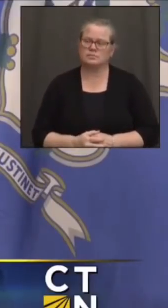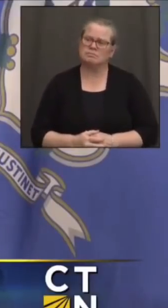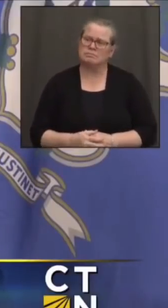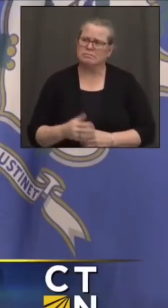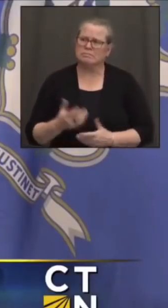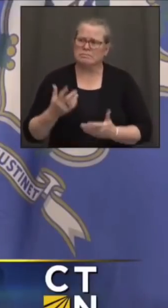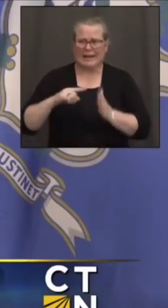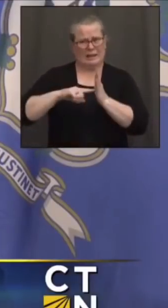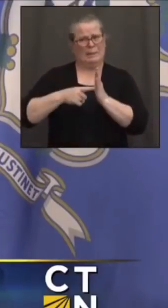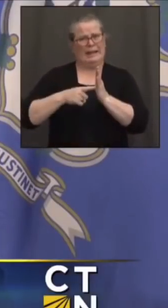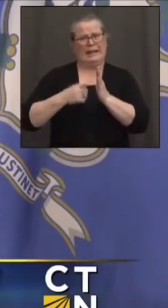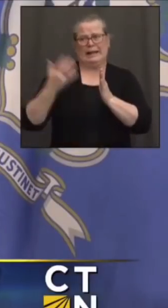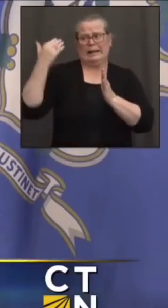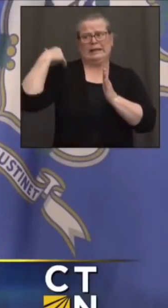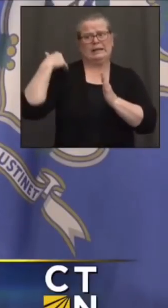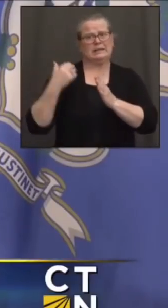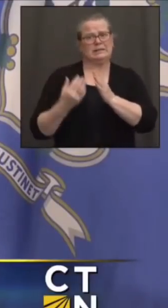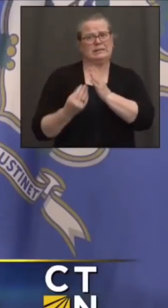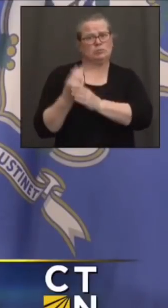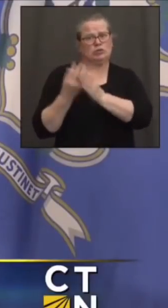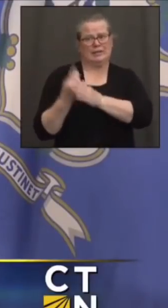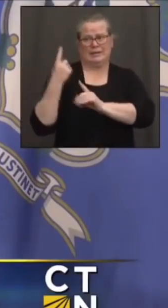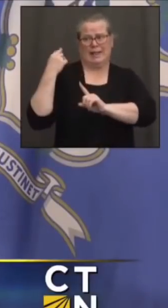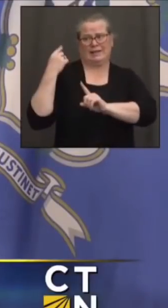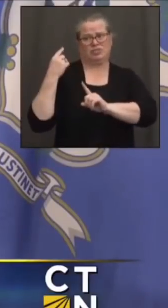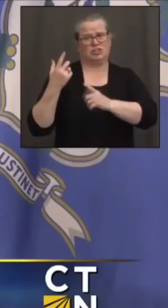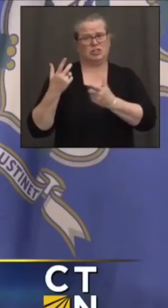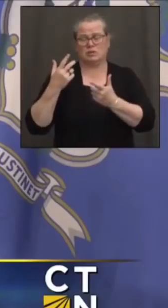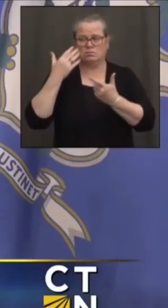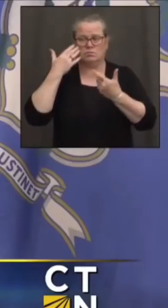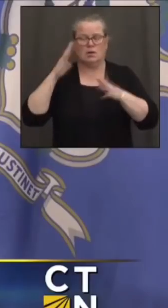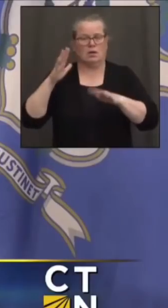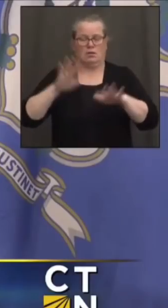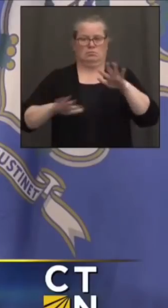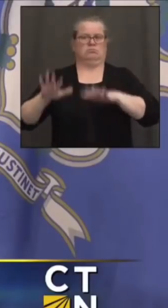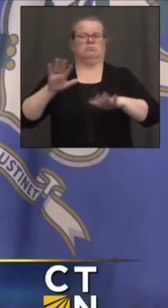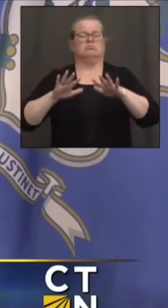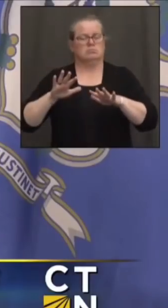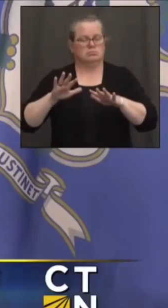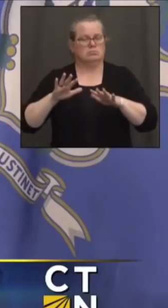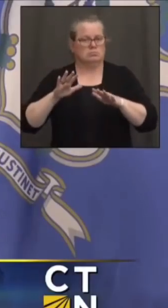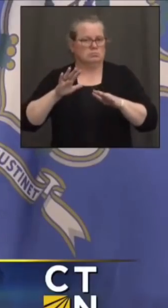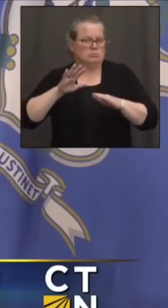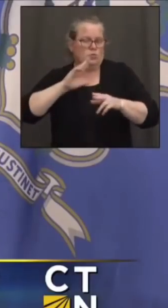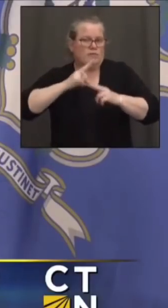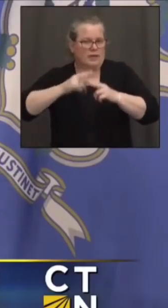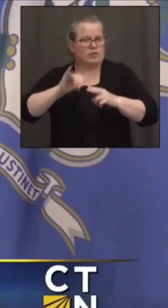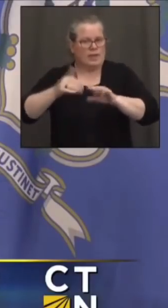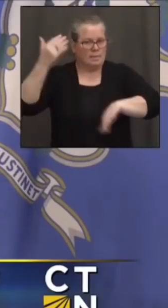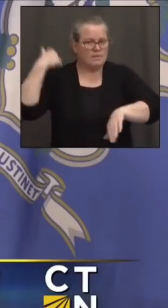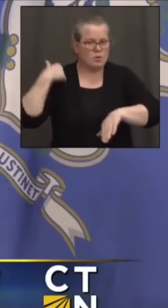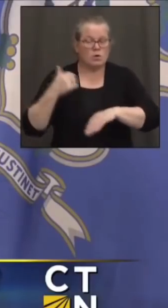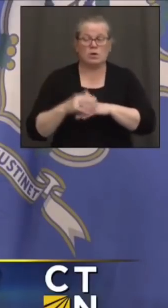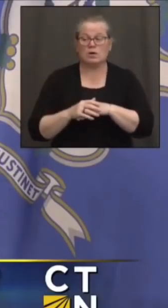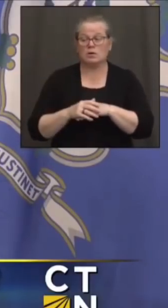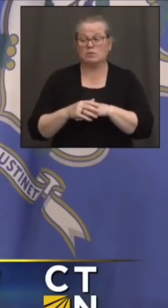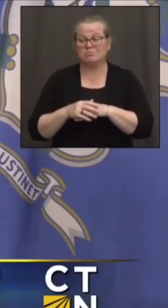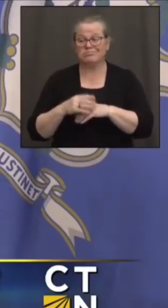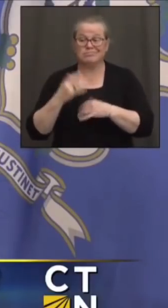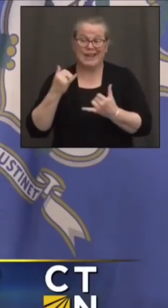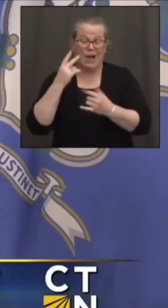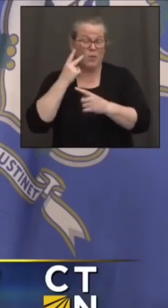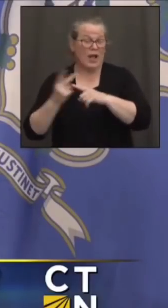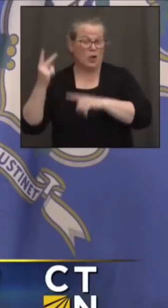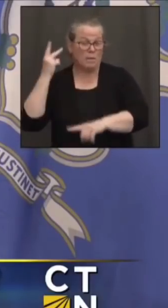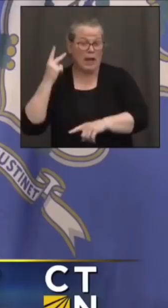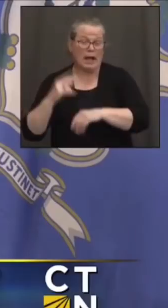before. But I think in hindsight, if everybody had started wearing a mask sooner, if people had started